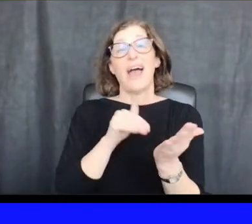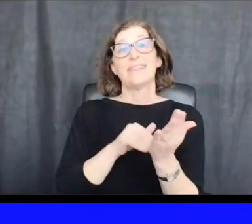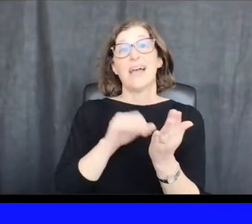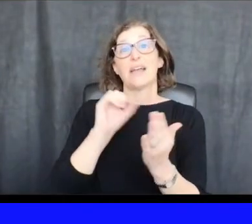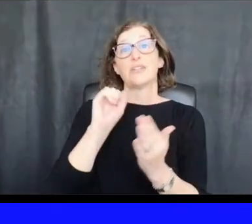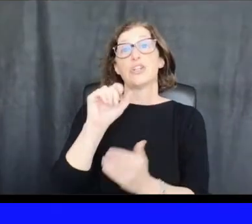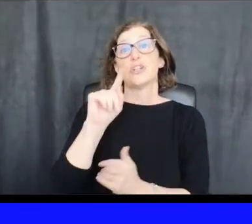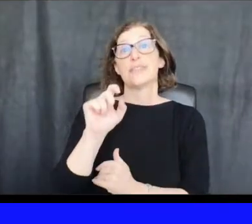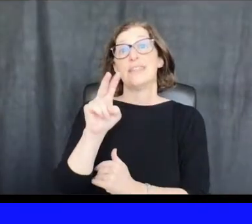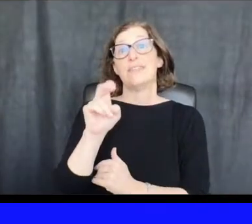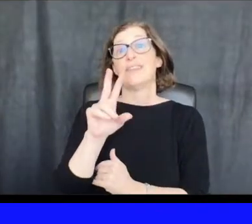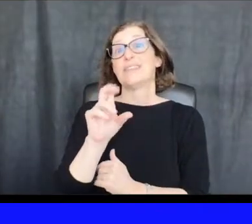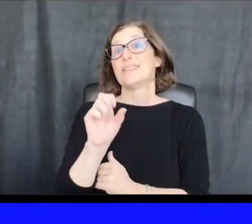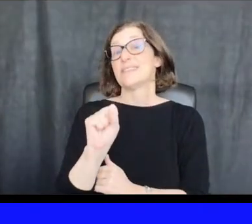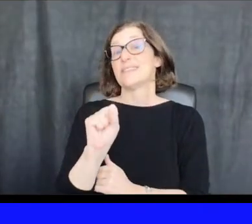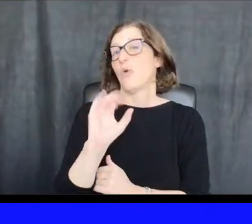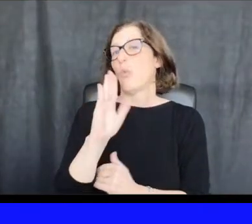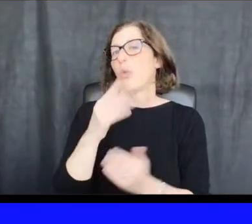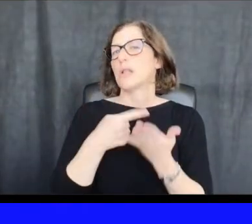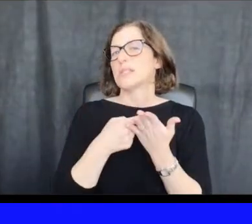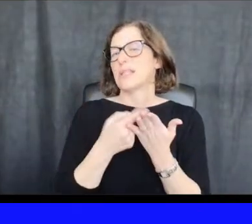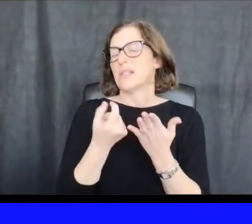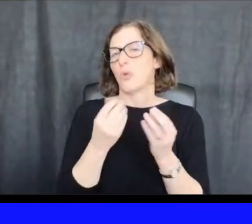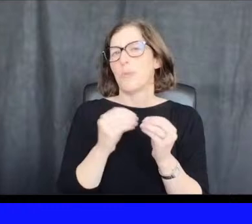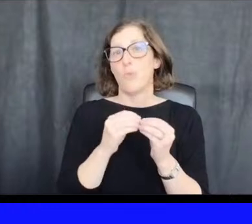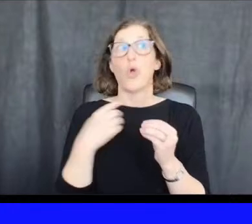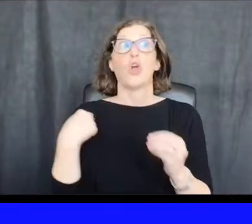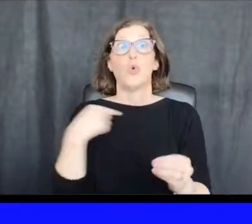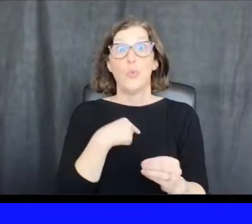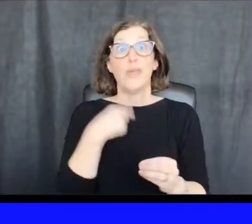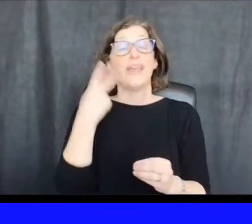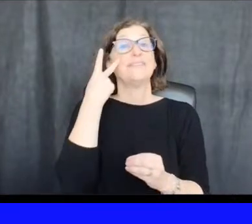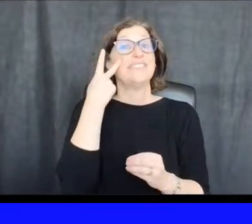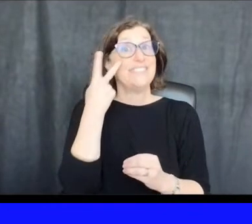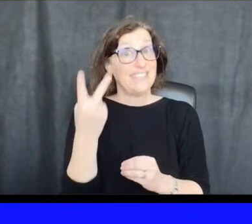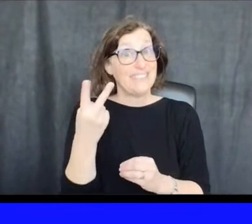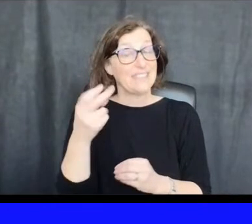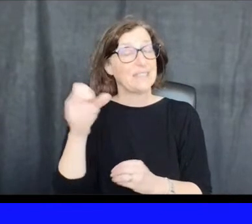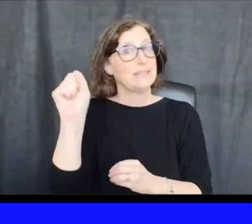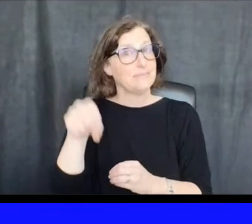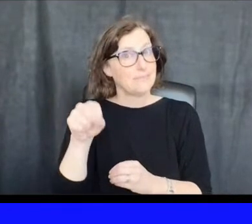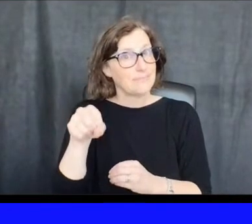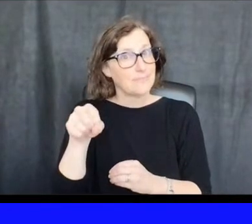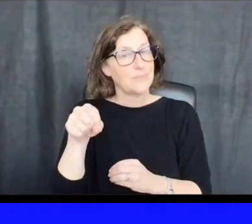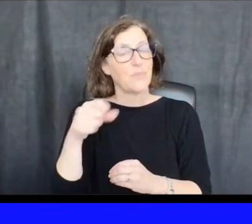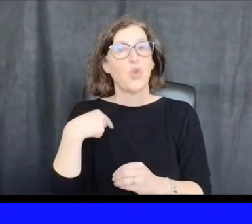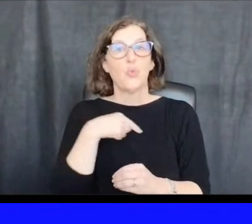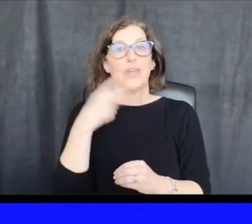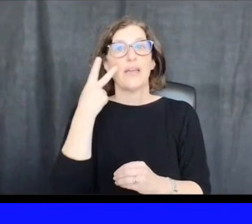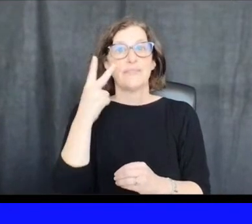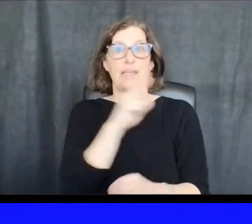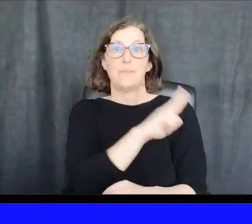So on the next slide, we just talk a little bit more about the risk adjustment piece. I don't need to dwell on it. I think